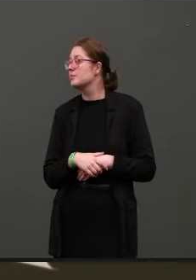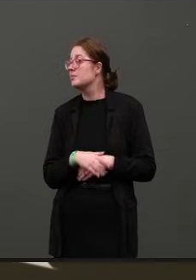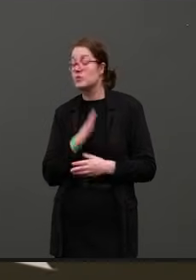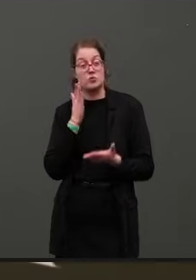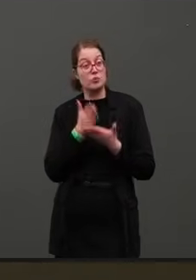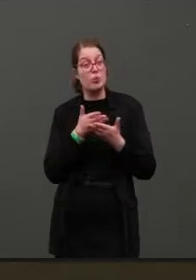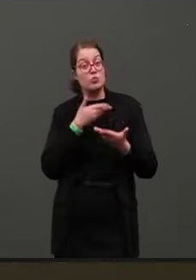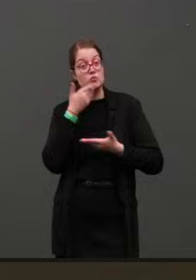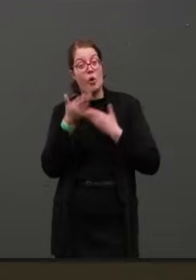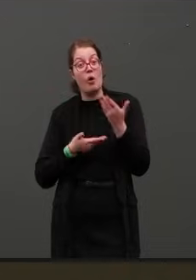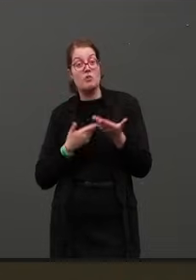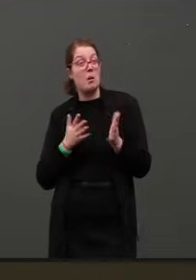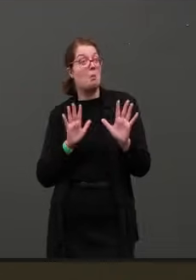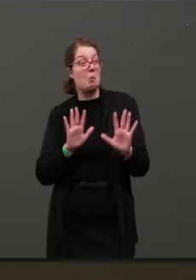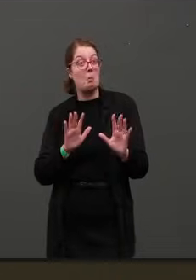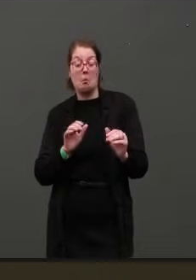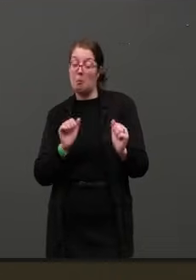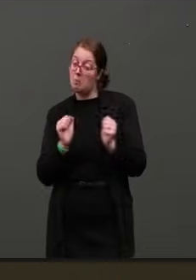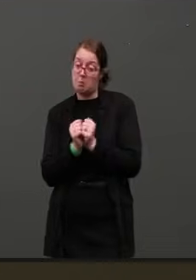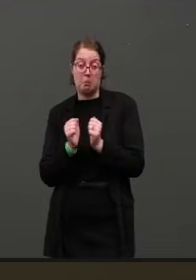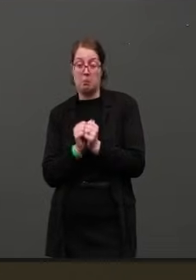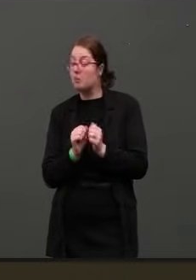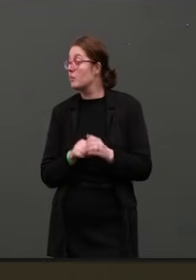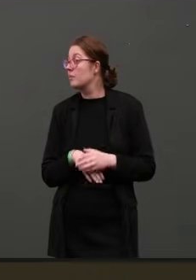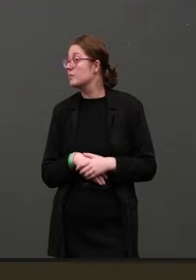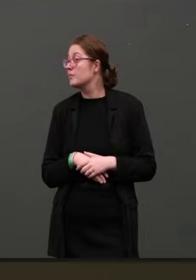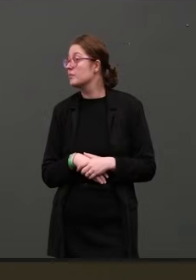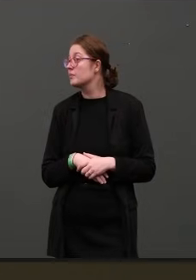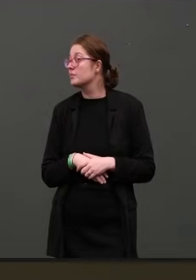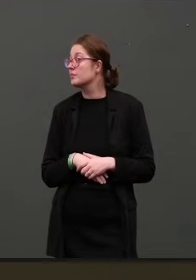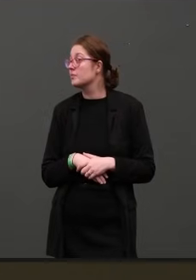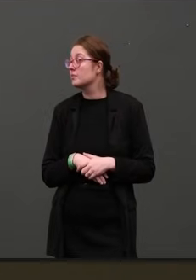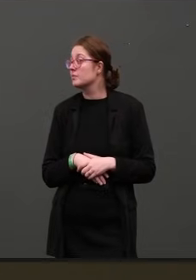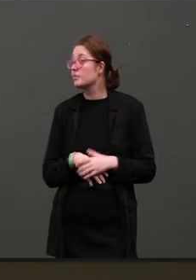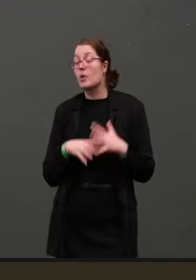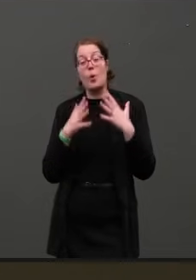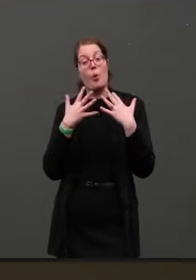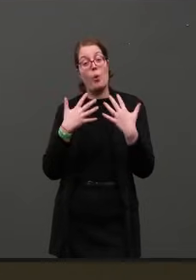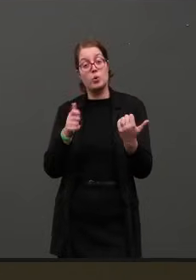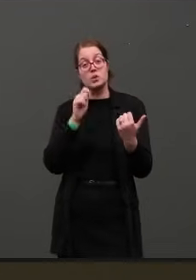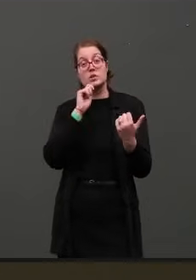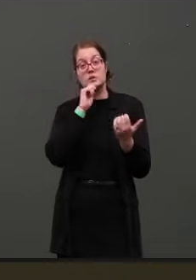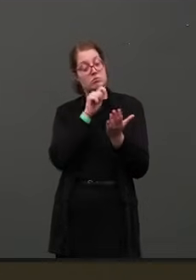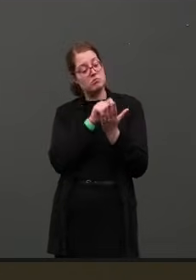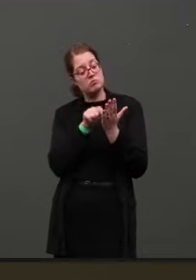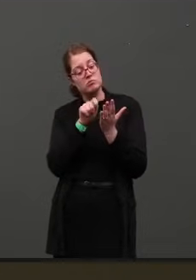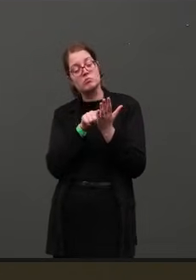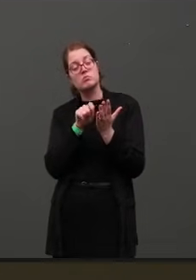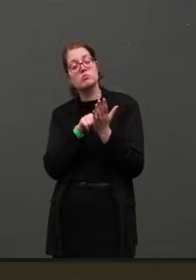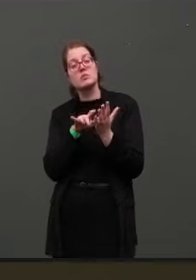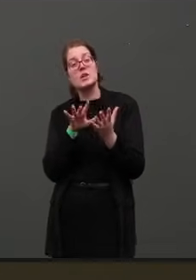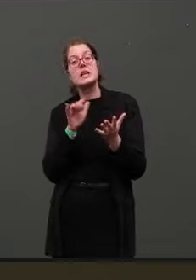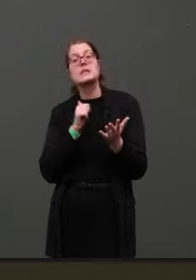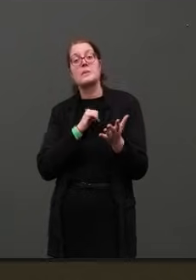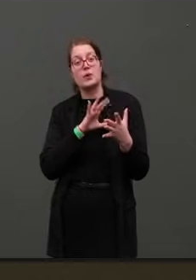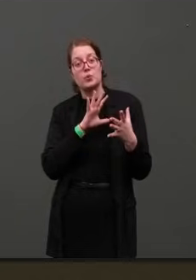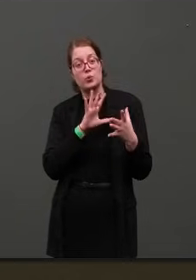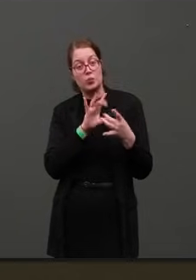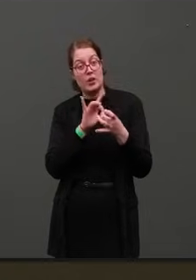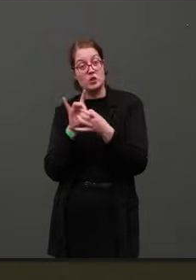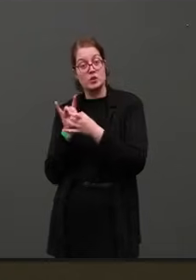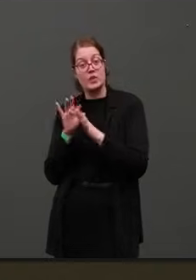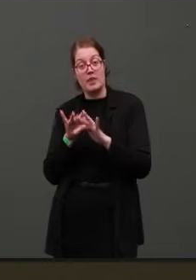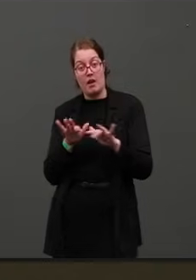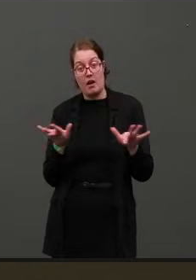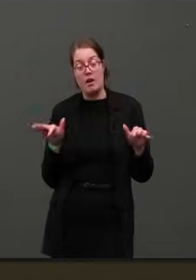means, stick to your guns. The point is that audiences will expect connections to exist, and they will look